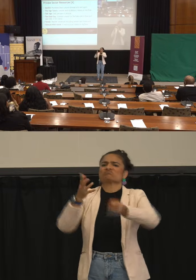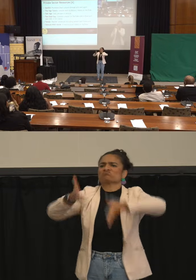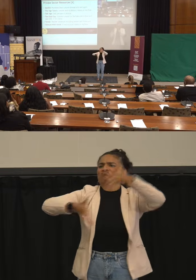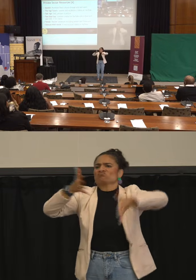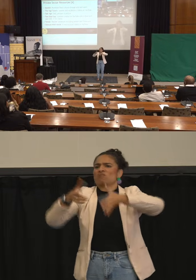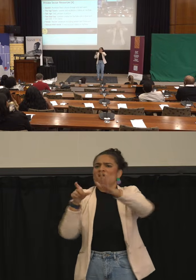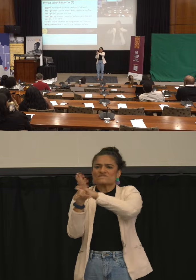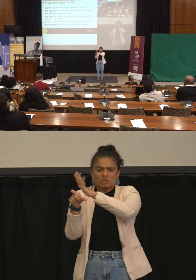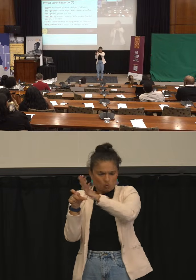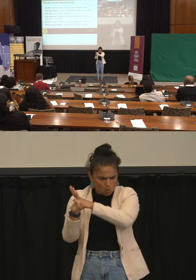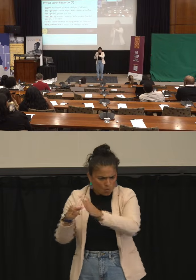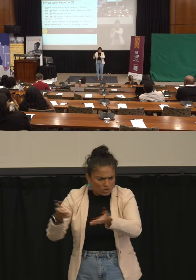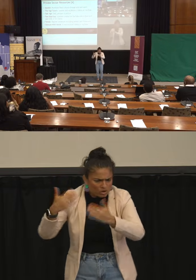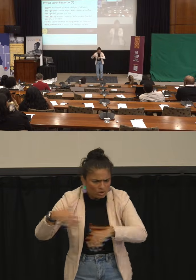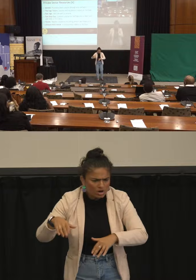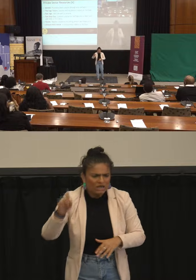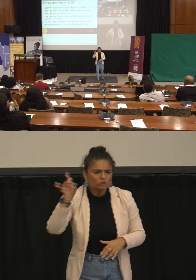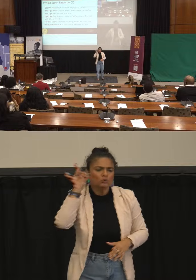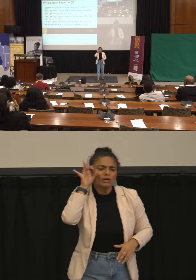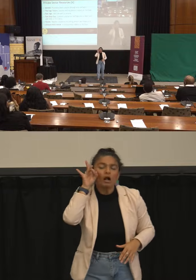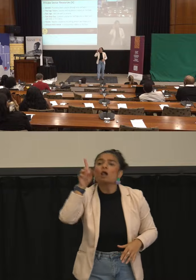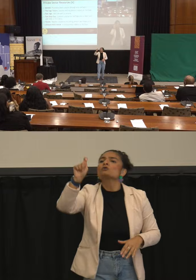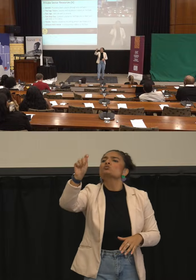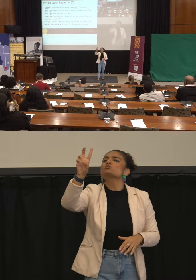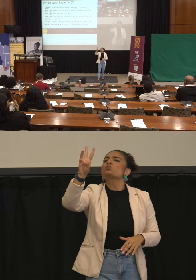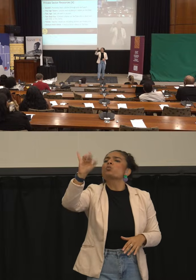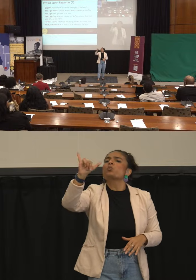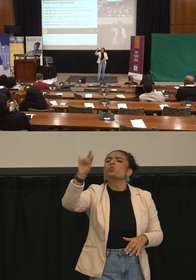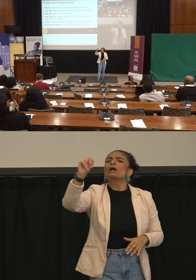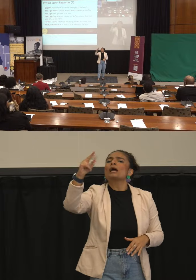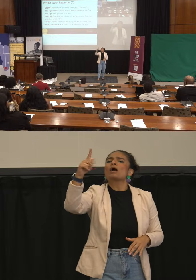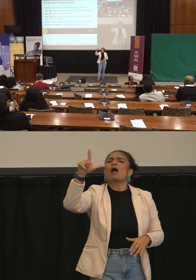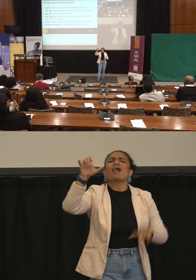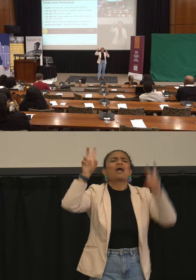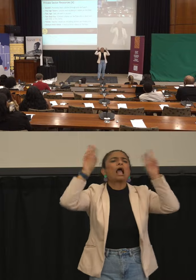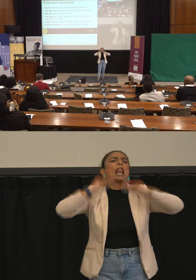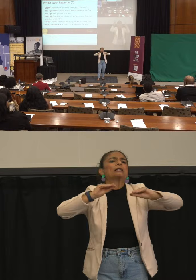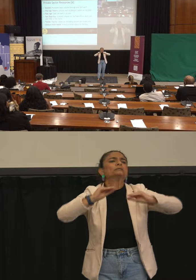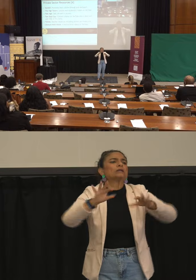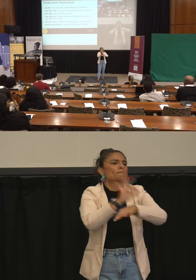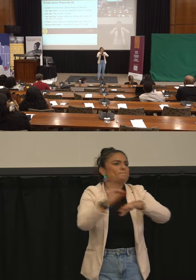also a YouTube content creator. Then there's Twinkle,